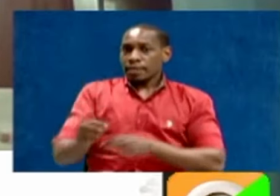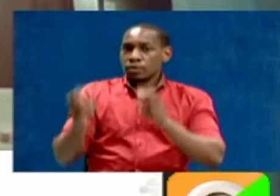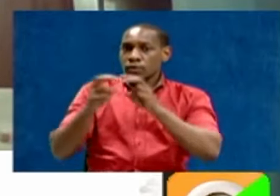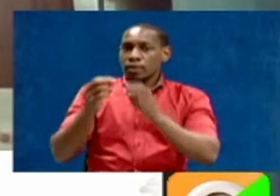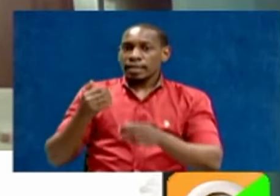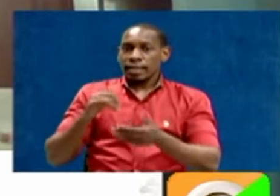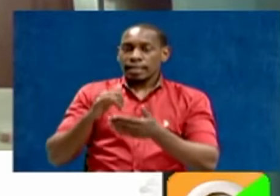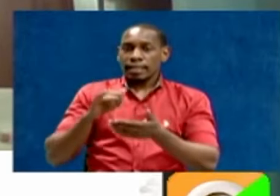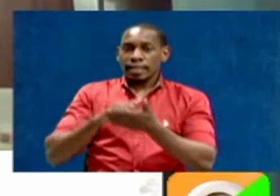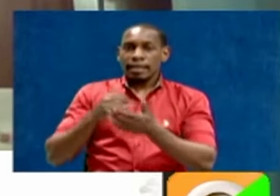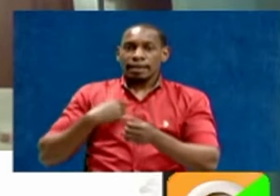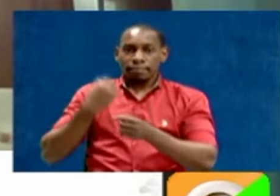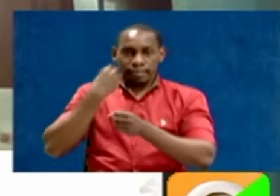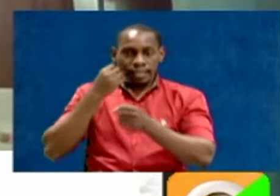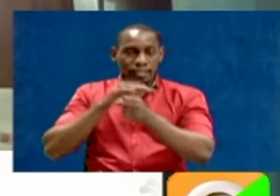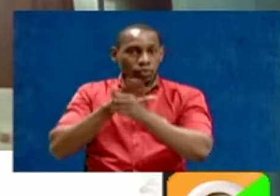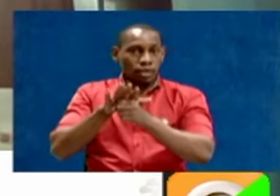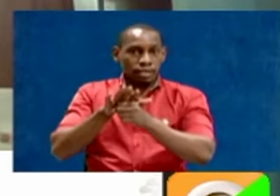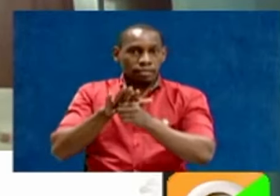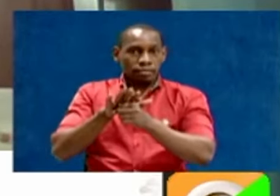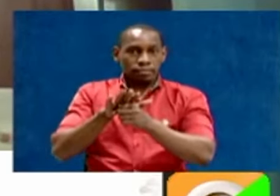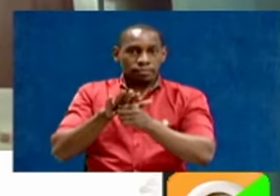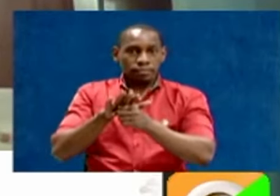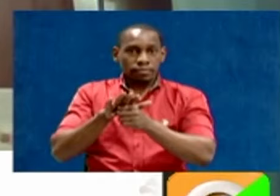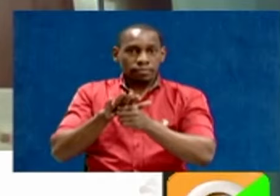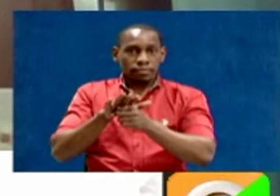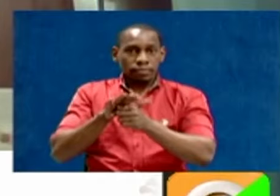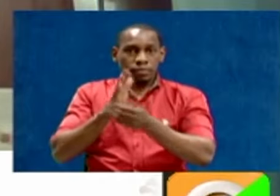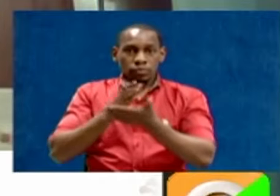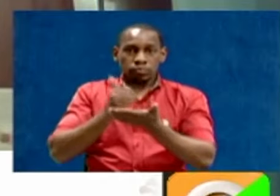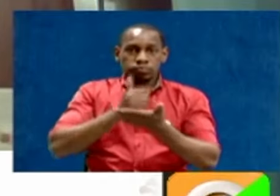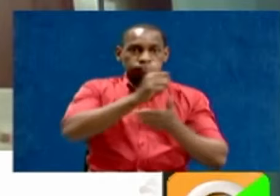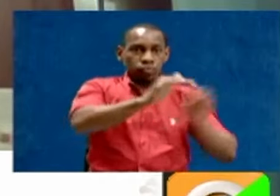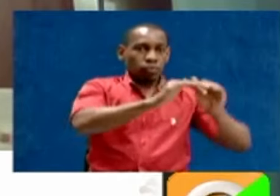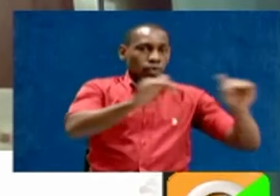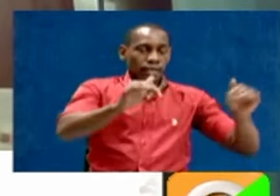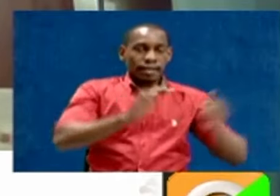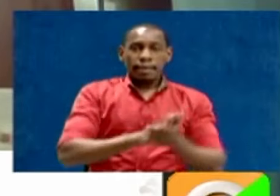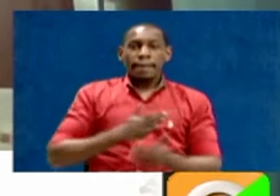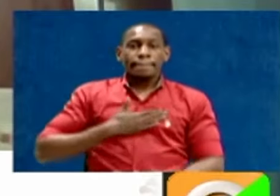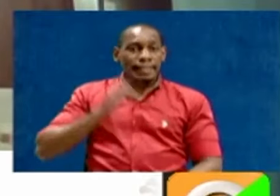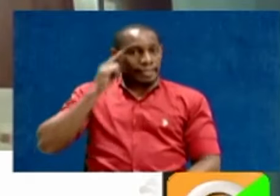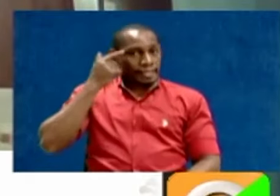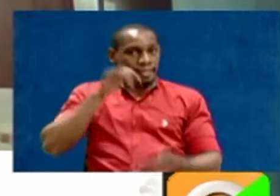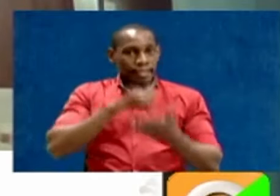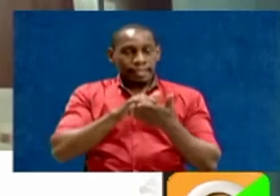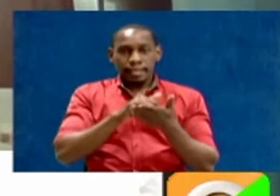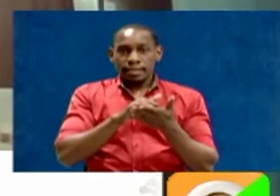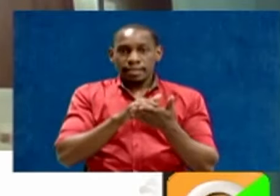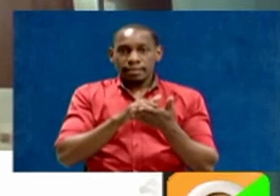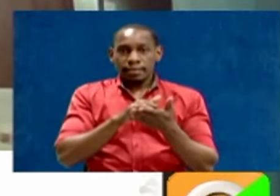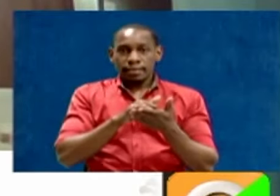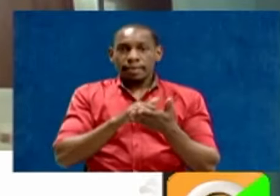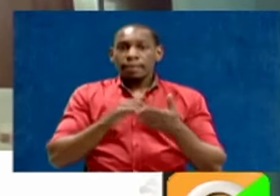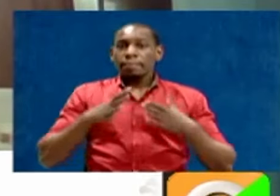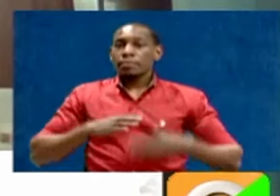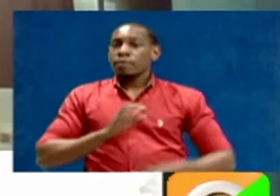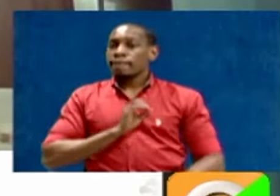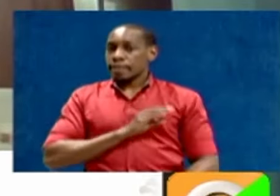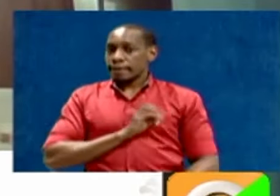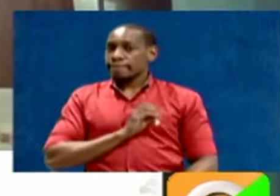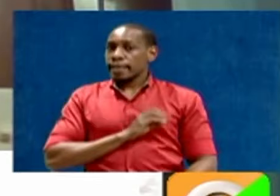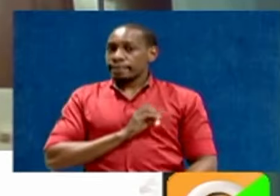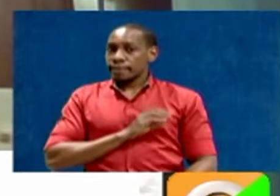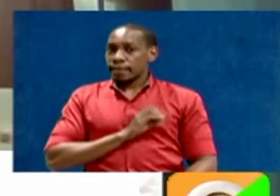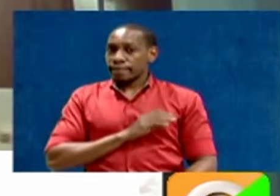a positive case being, you know, taken to quarantine. I think that drove very many people to fear. And